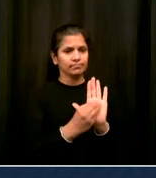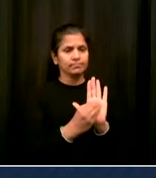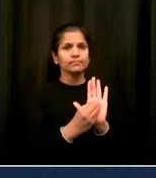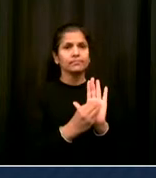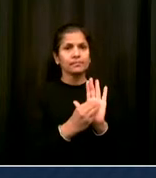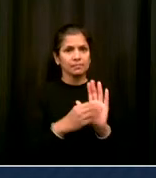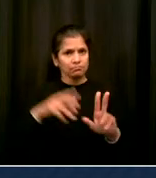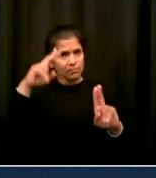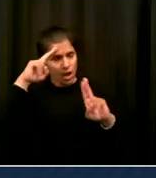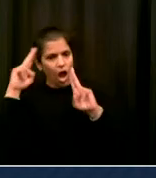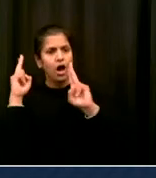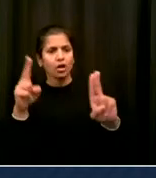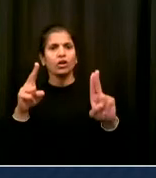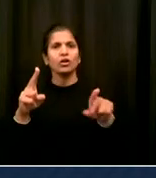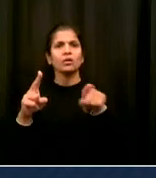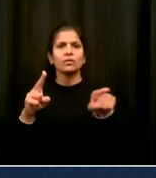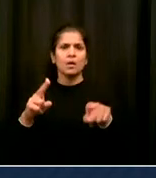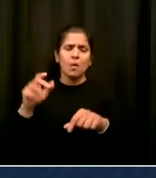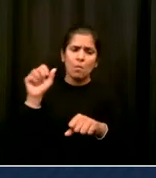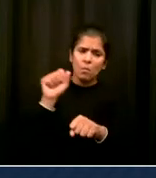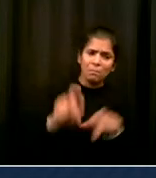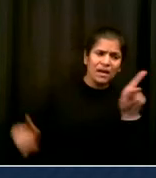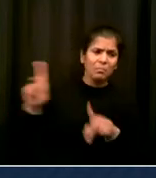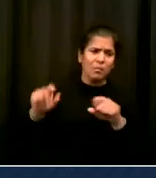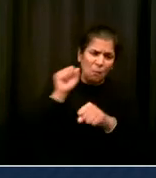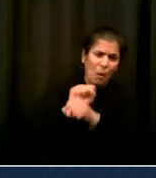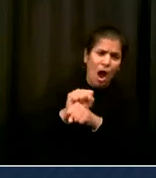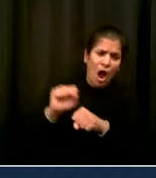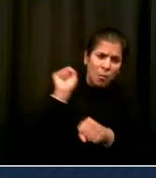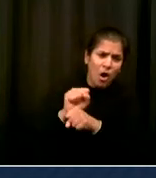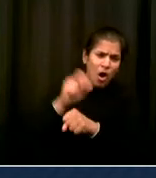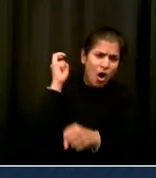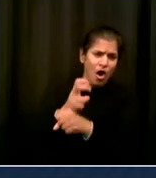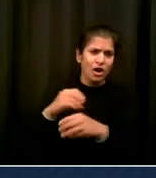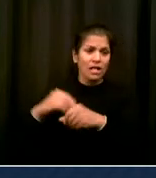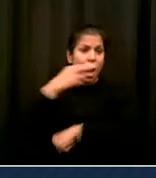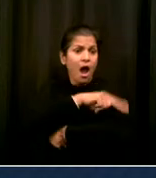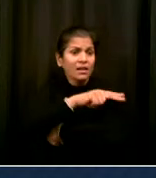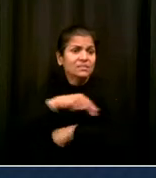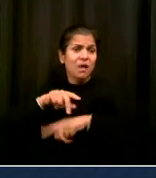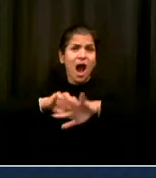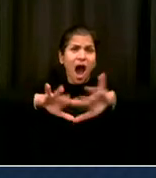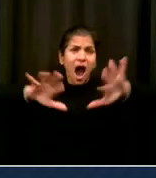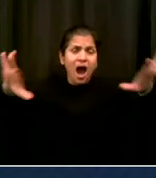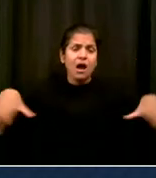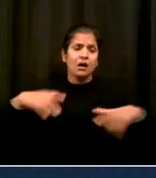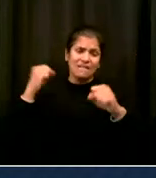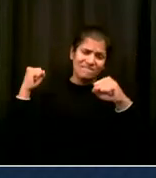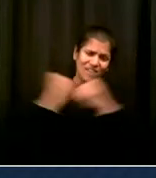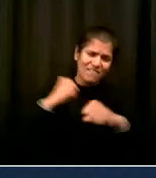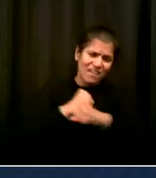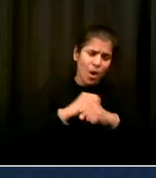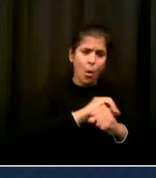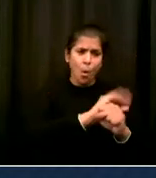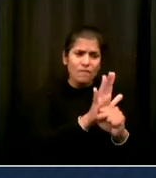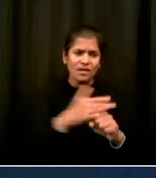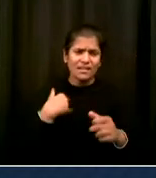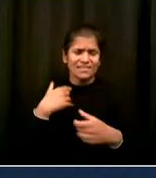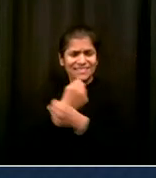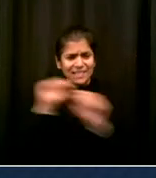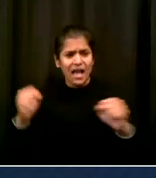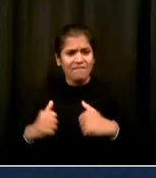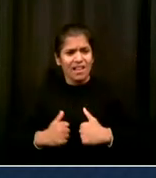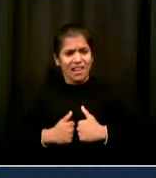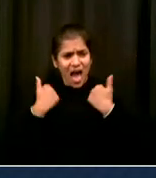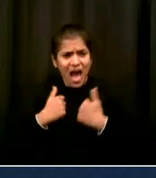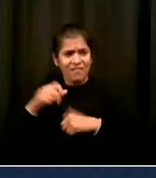better all the time in their memory. So many we lost were victims of the disparities and inequality